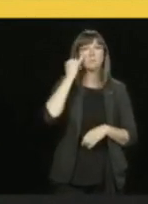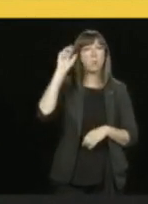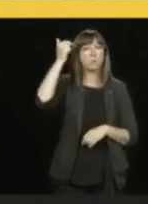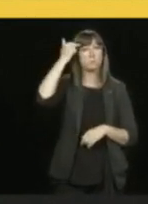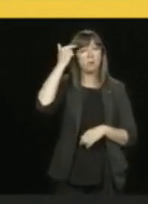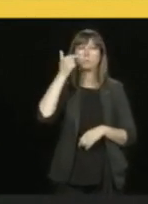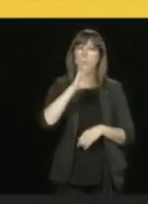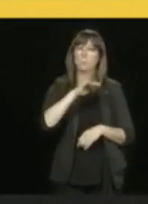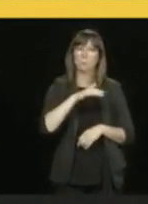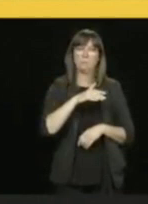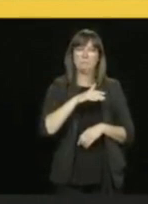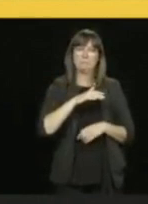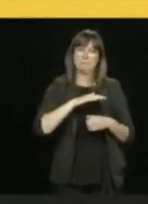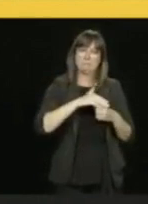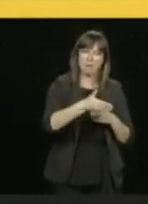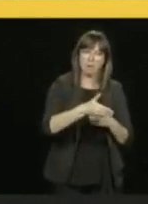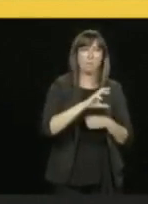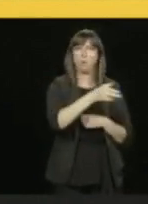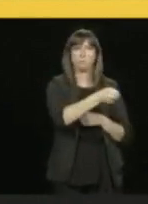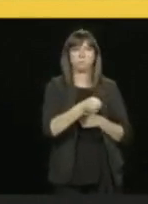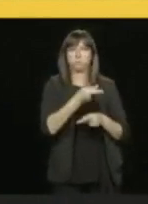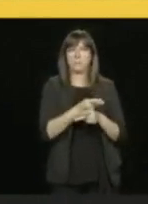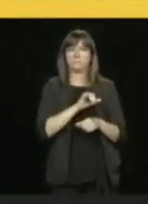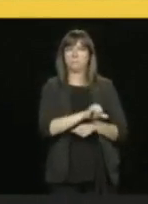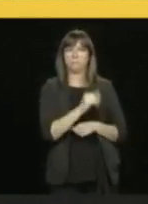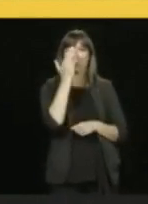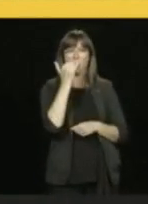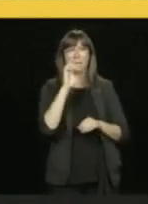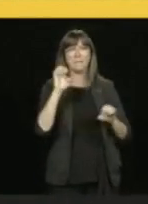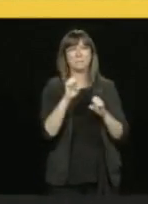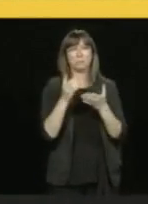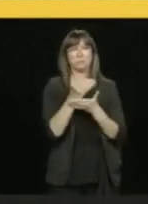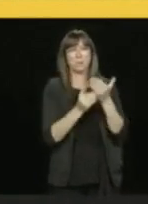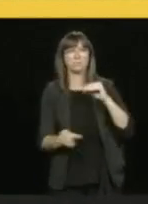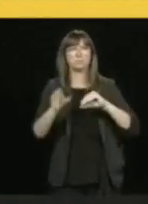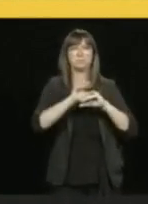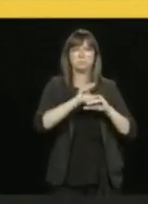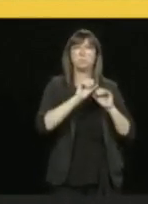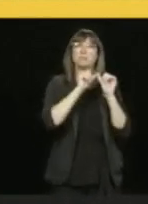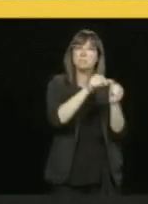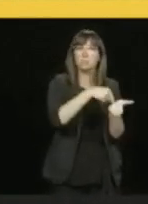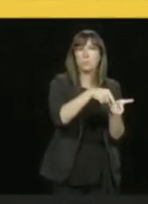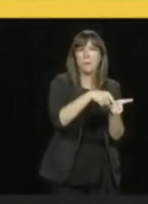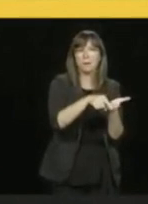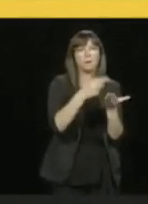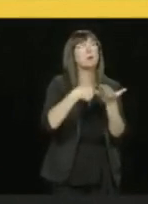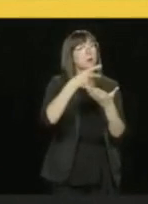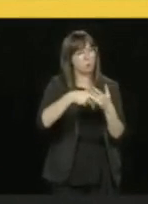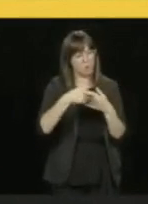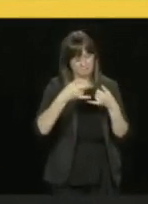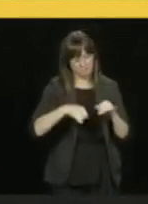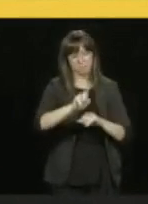or hire you back because the emergency wage subsidy helped with the payroll. People still need this program, so